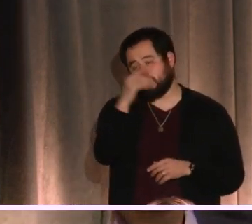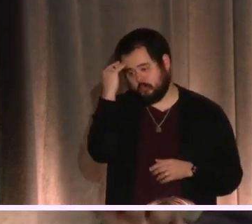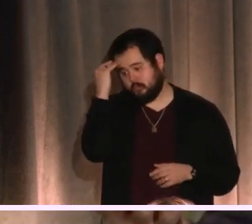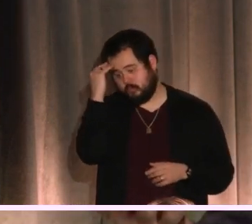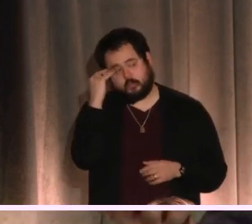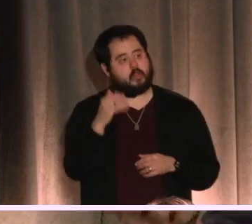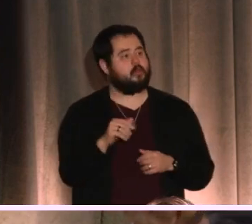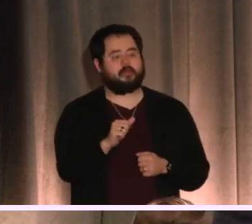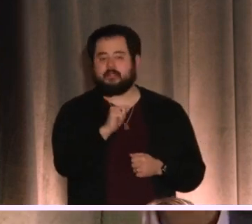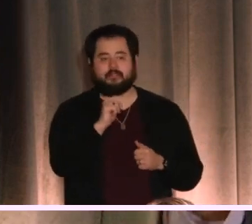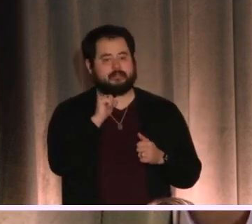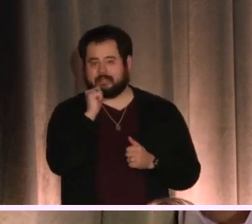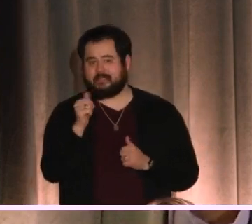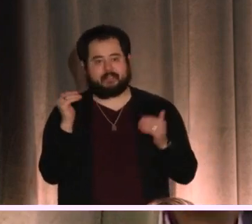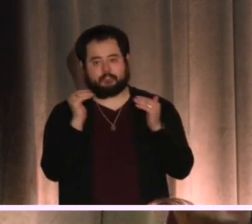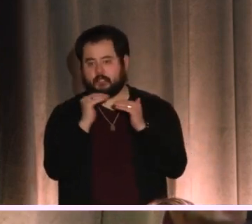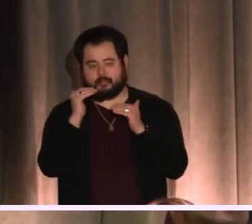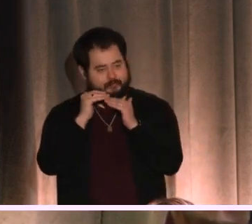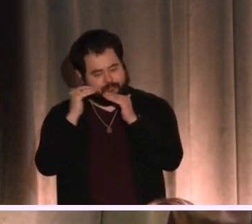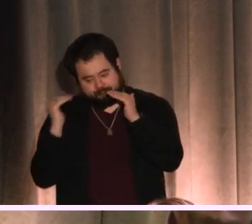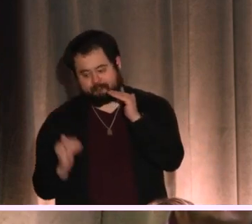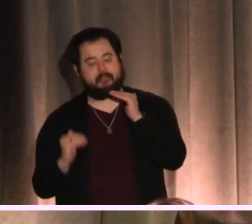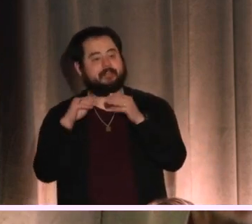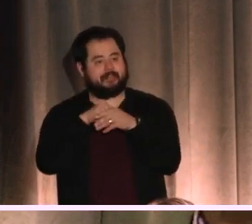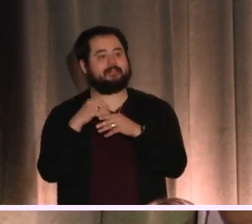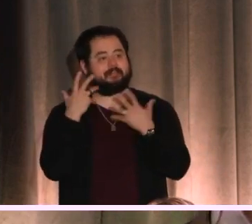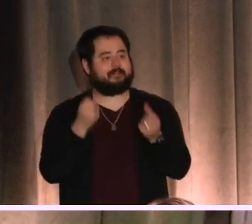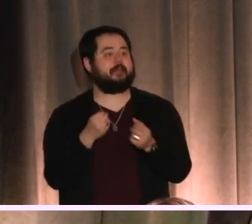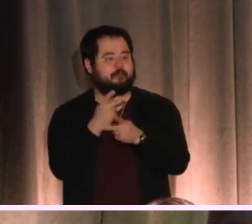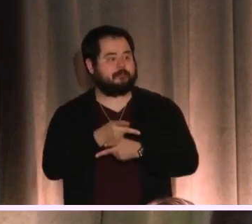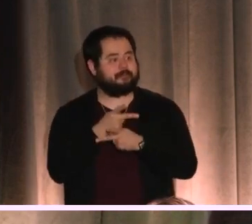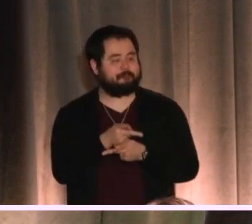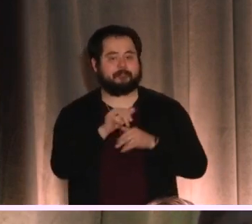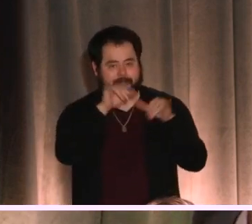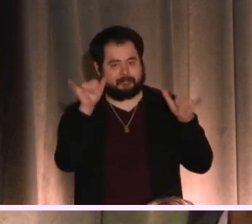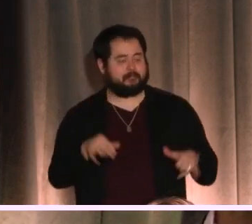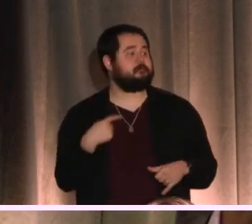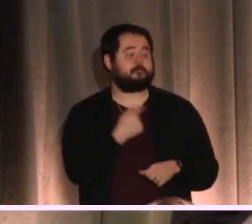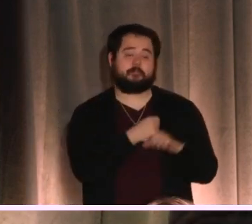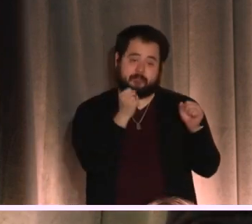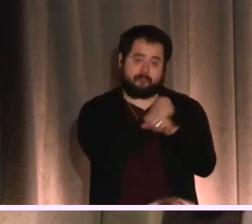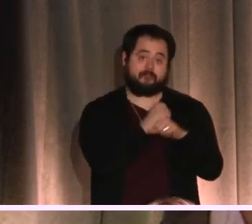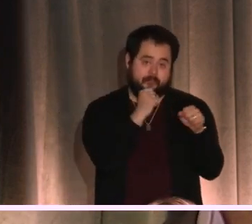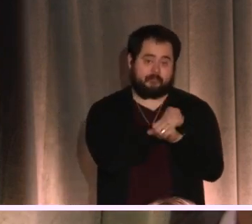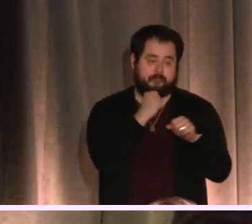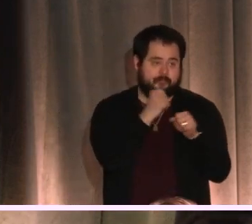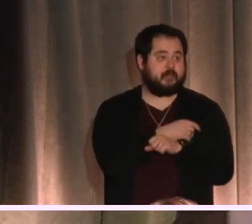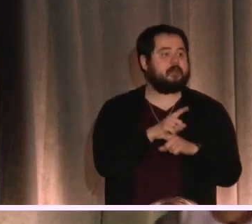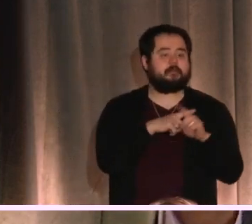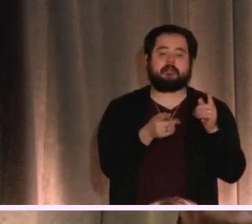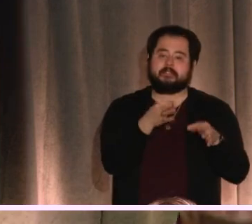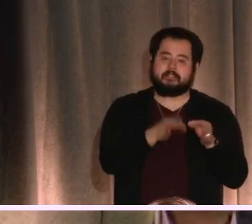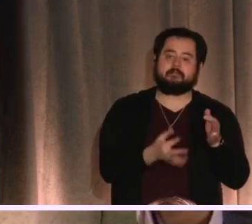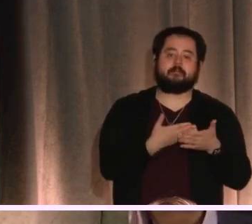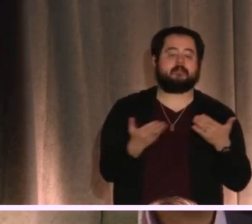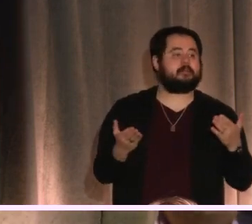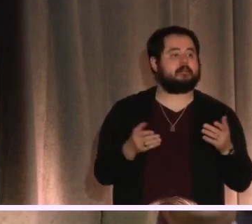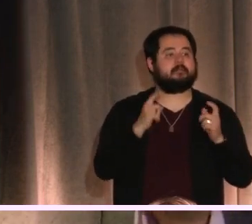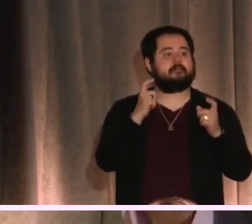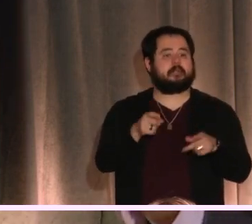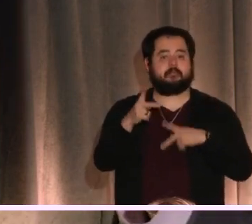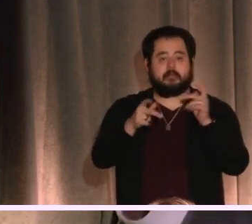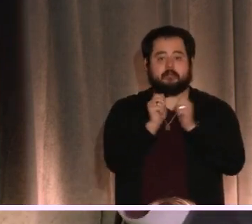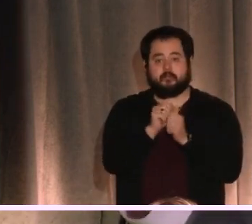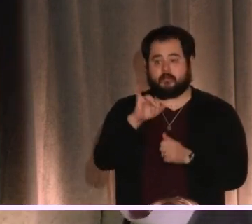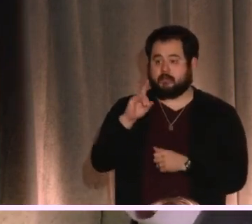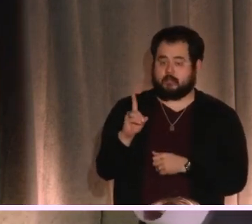such injustices in the healthcare system. And no matter, we've been fighting the battle. Just the simple thing of getting people with intellectual